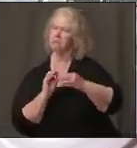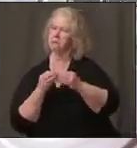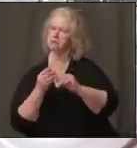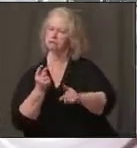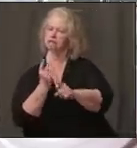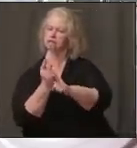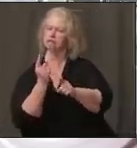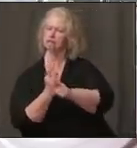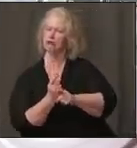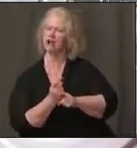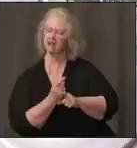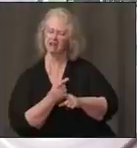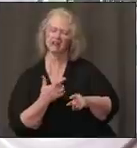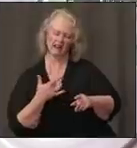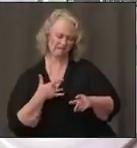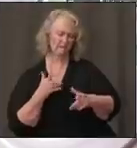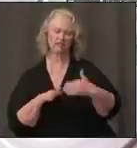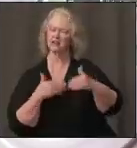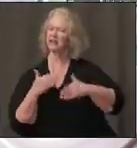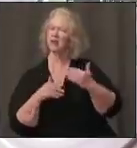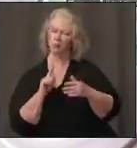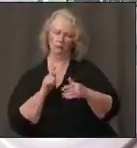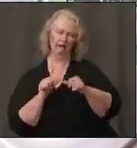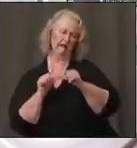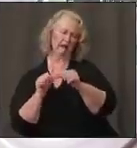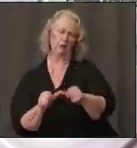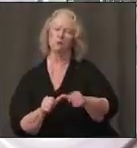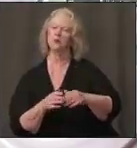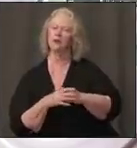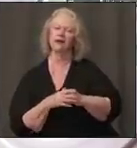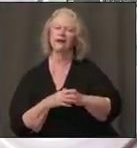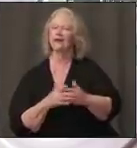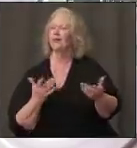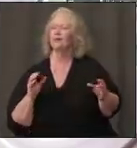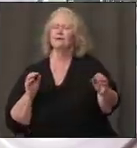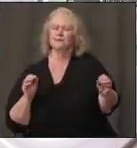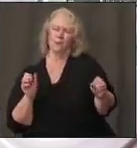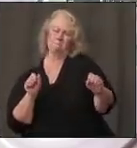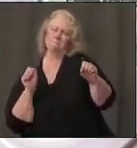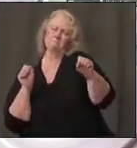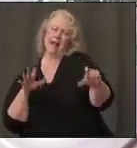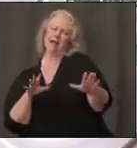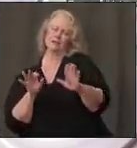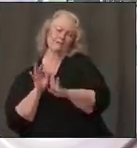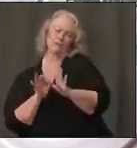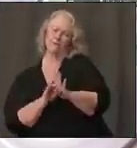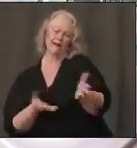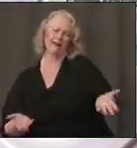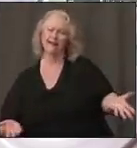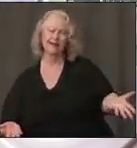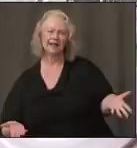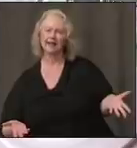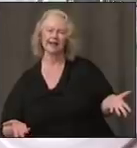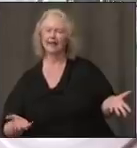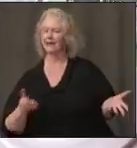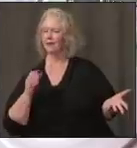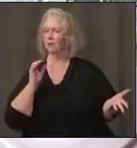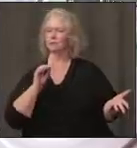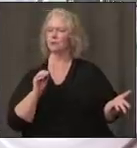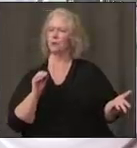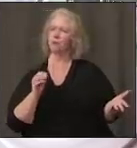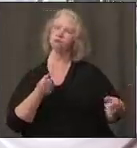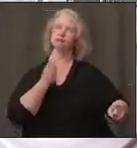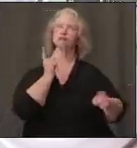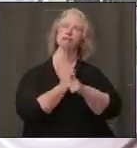it's going to ramp quickly, and they're going to continue to build it. And there's no sort of magic formula to this. There's no prescription. That's the